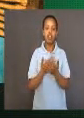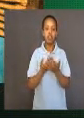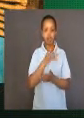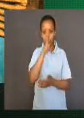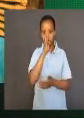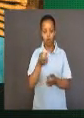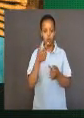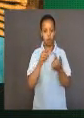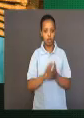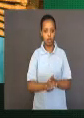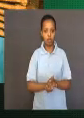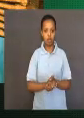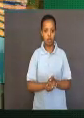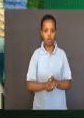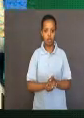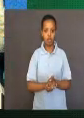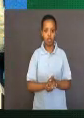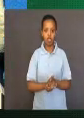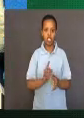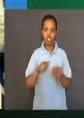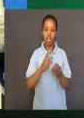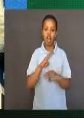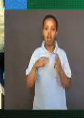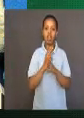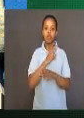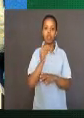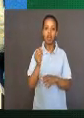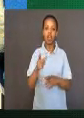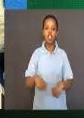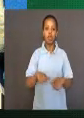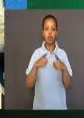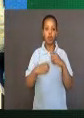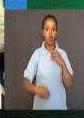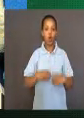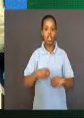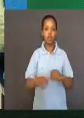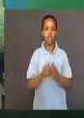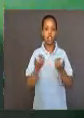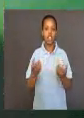the world and living organisms were formed.